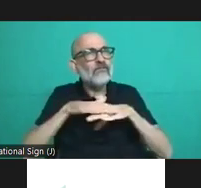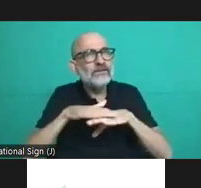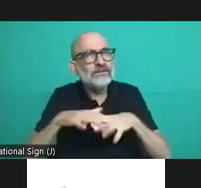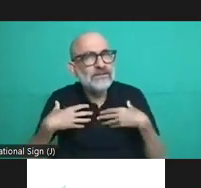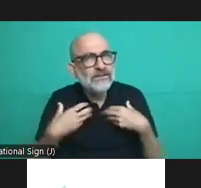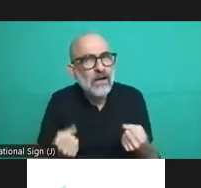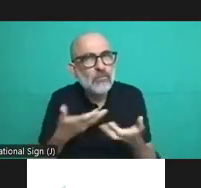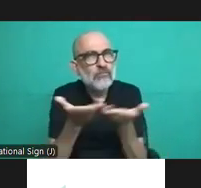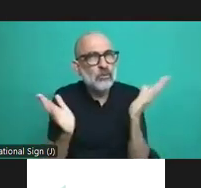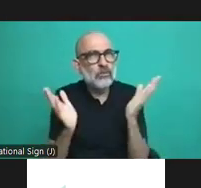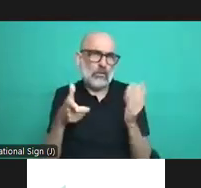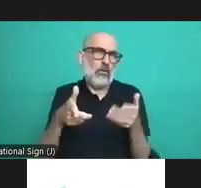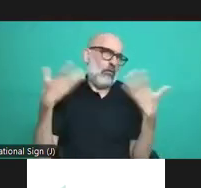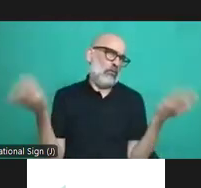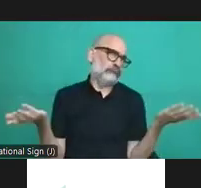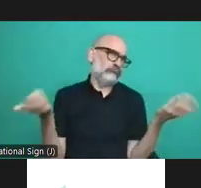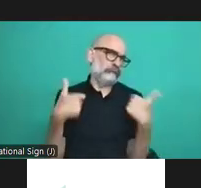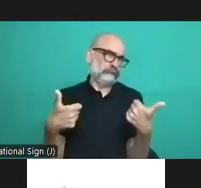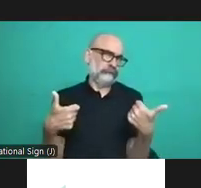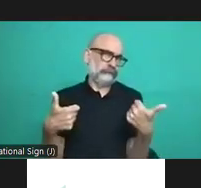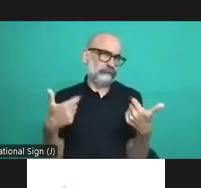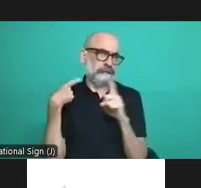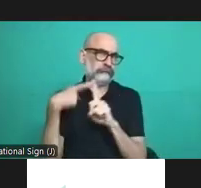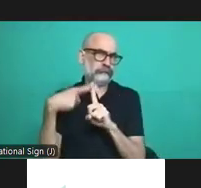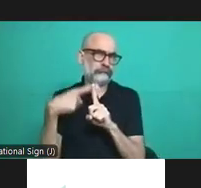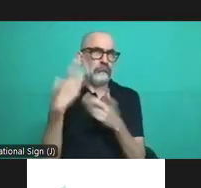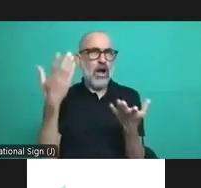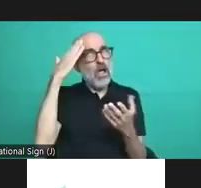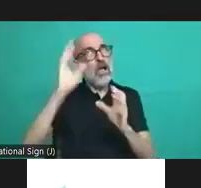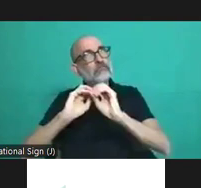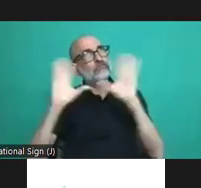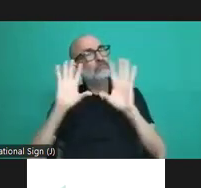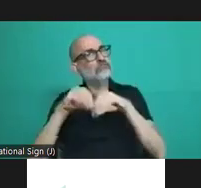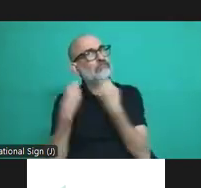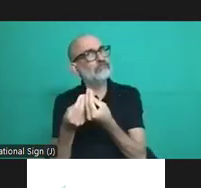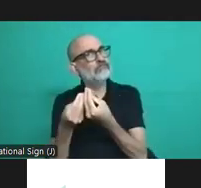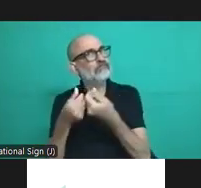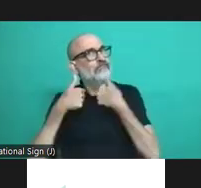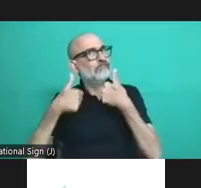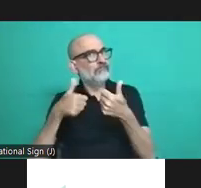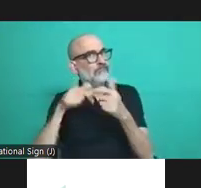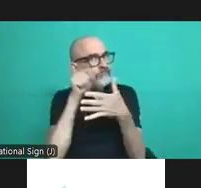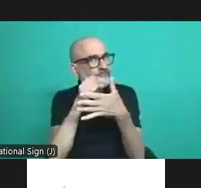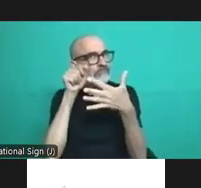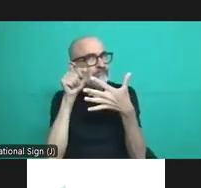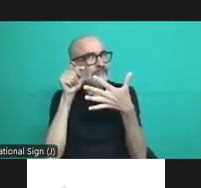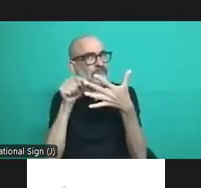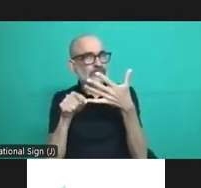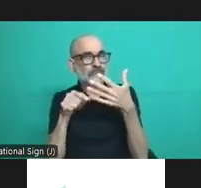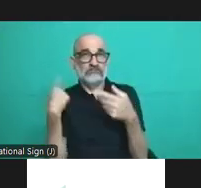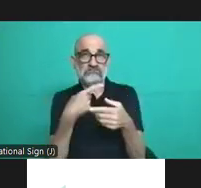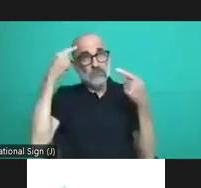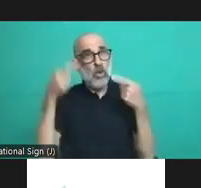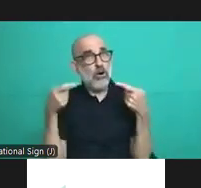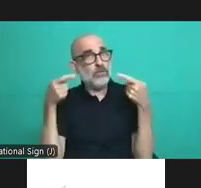specific outputs in order to achieve these outcomes. And this is the proposal that we are working with the ministry and we will be presenting soon.